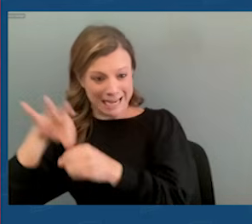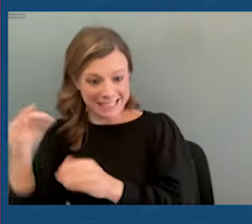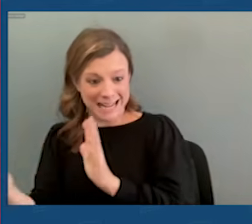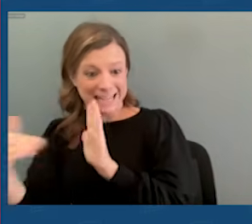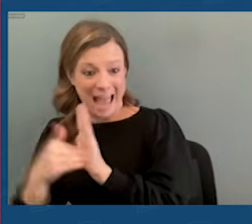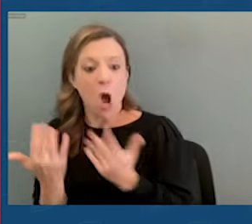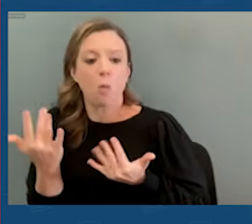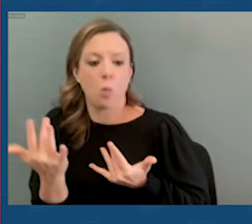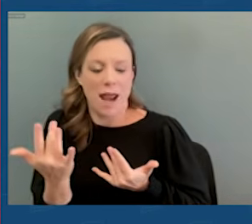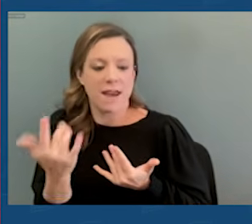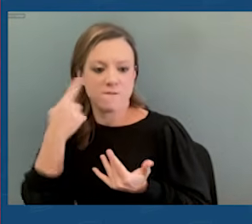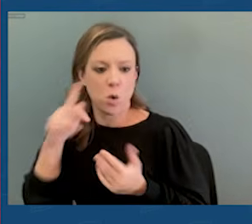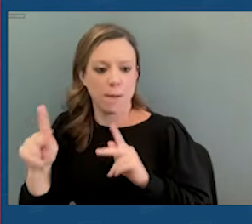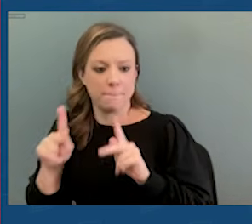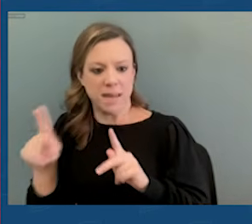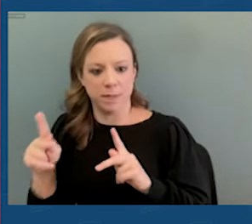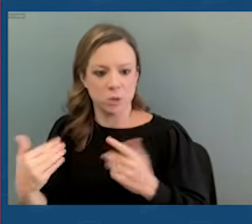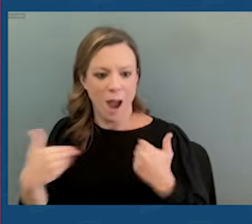And so to you, Governor Hochul,